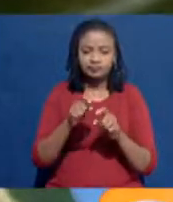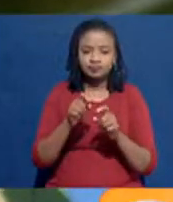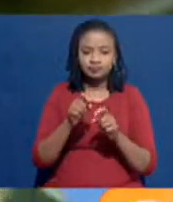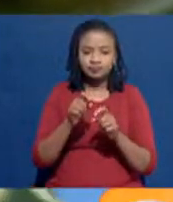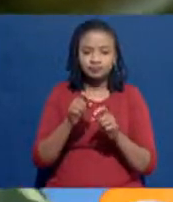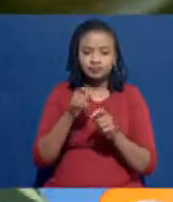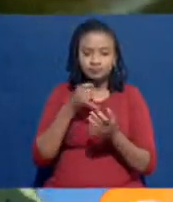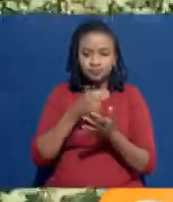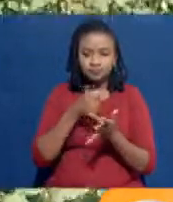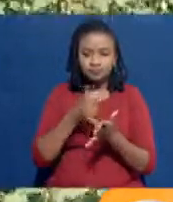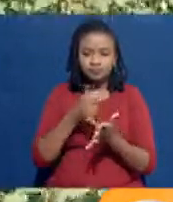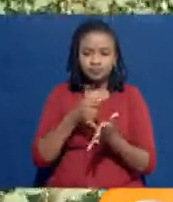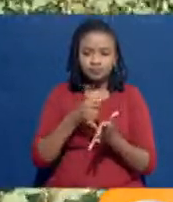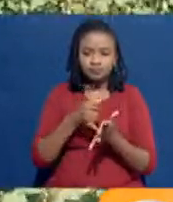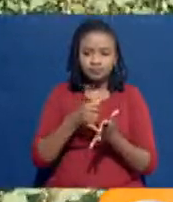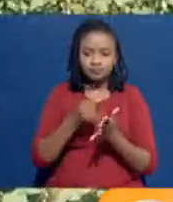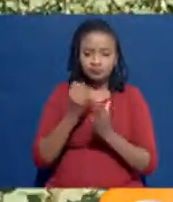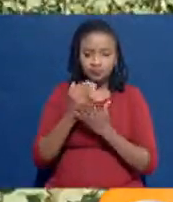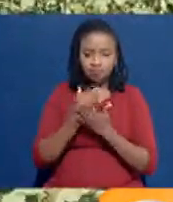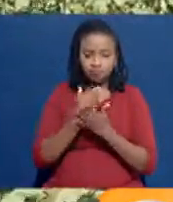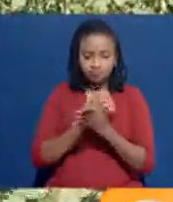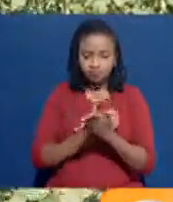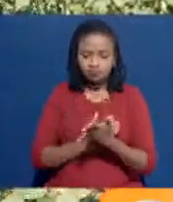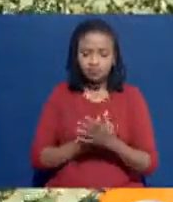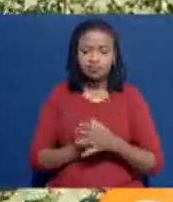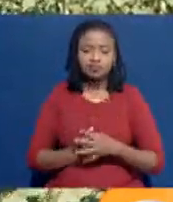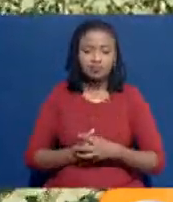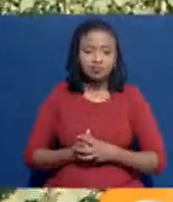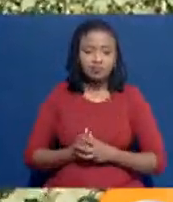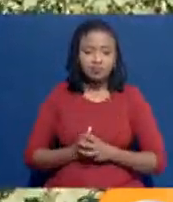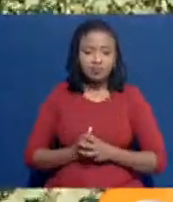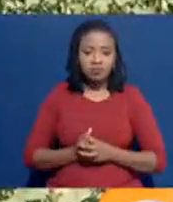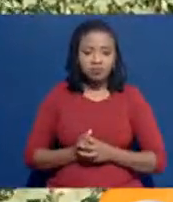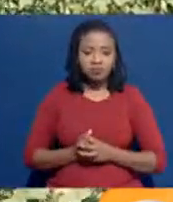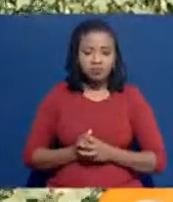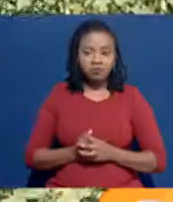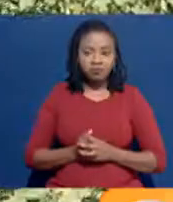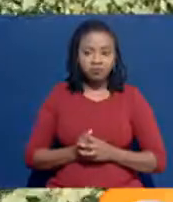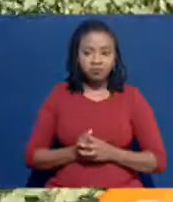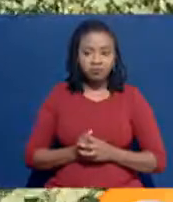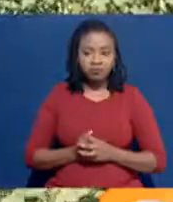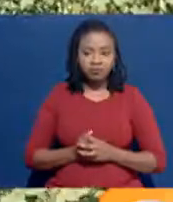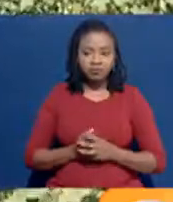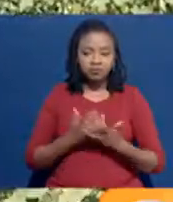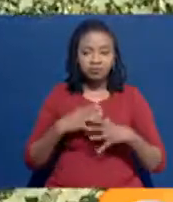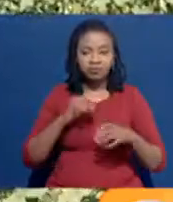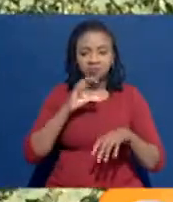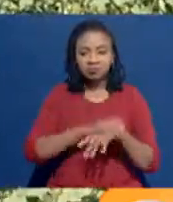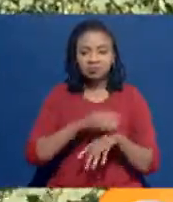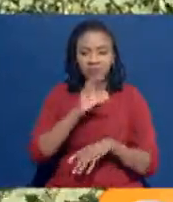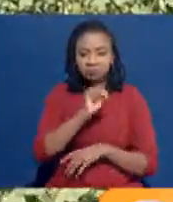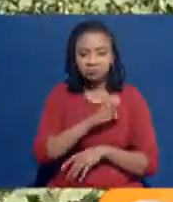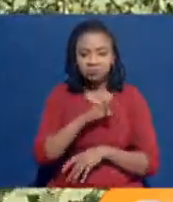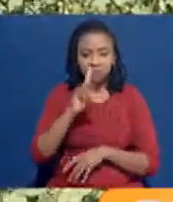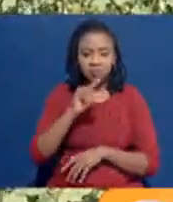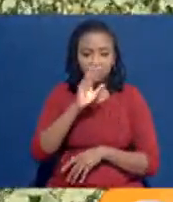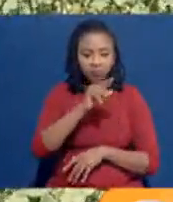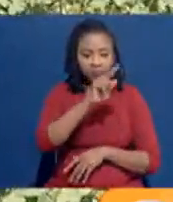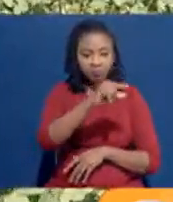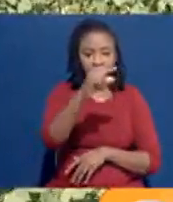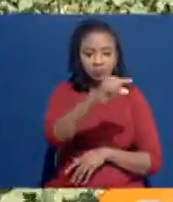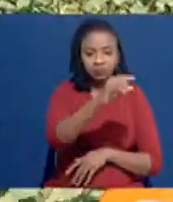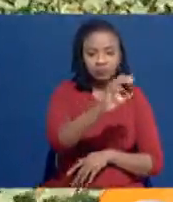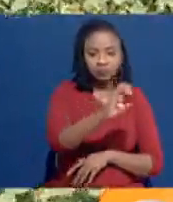scheme. Farmers would just get seed from the genery to plant. We never had